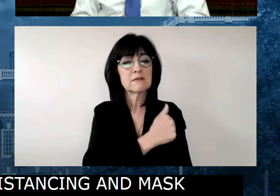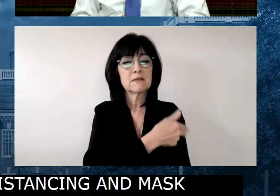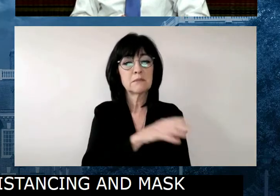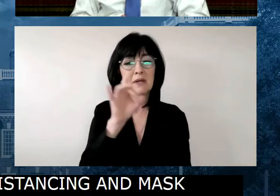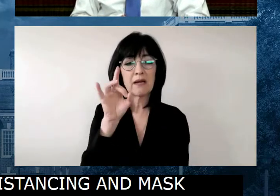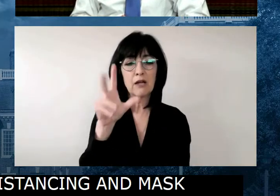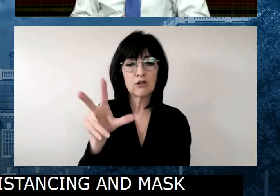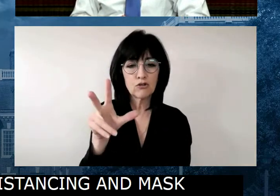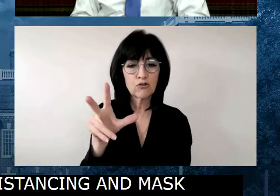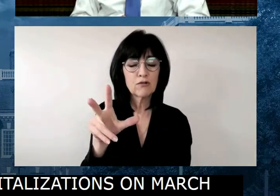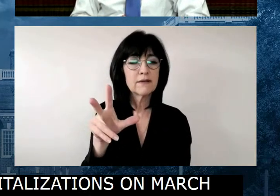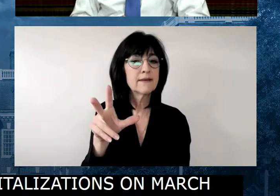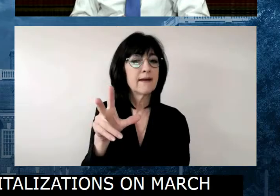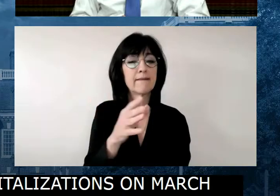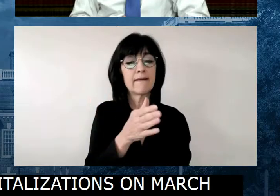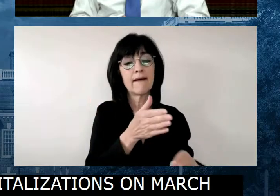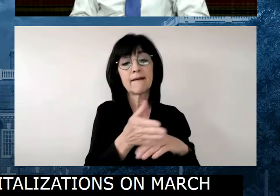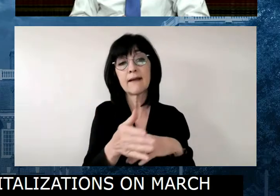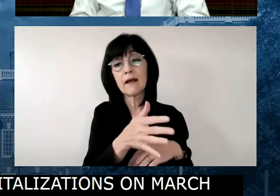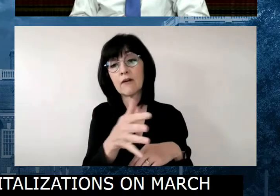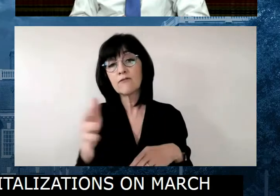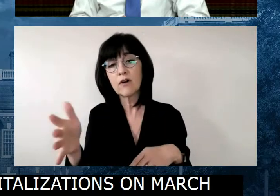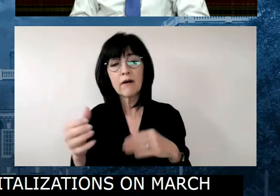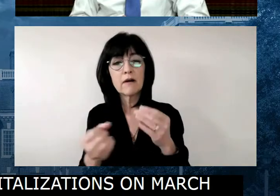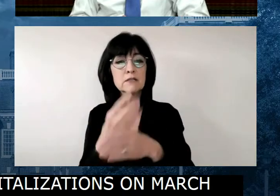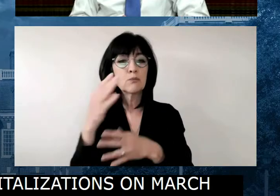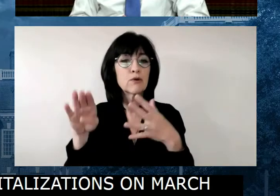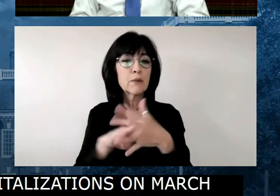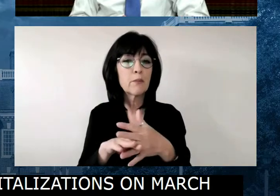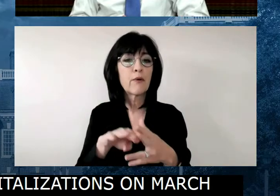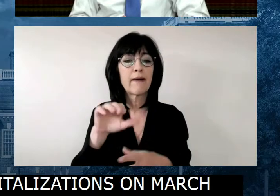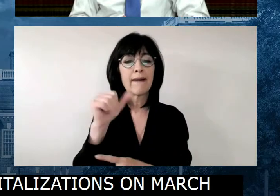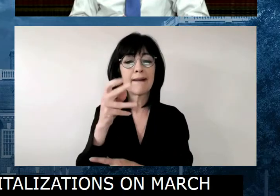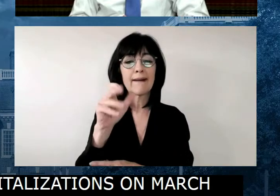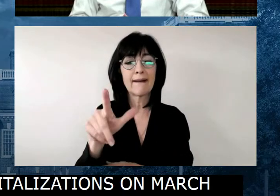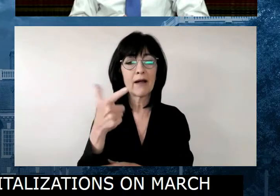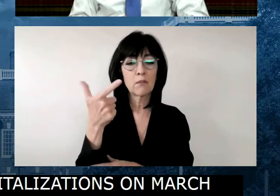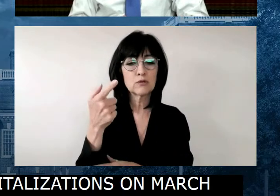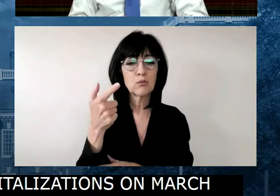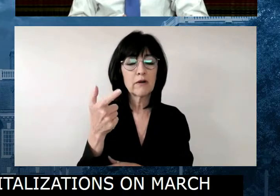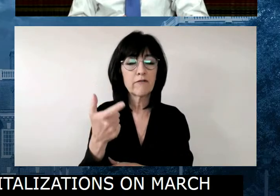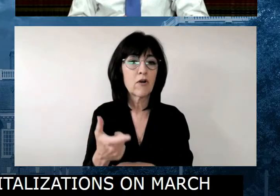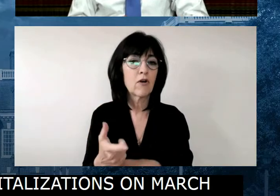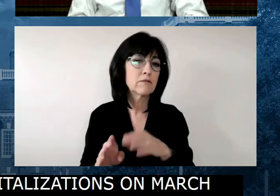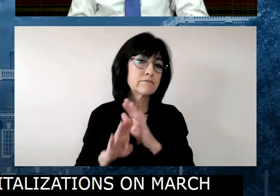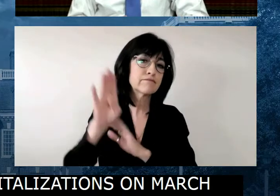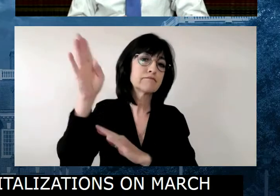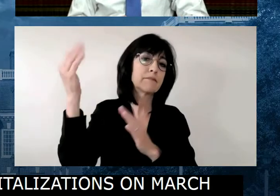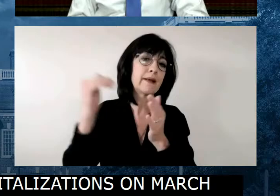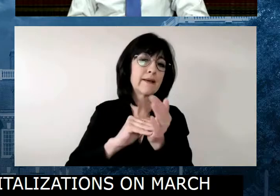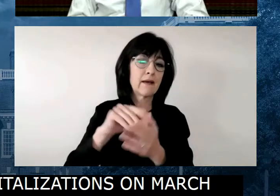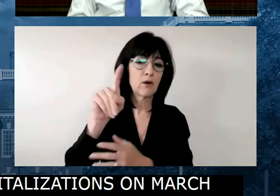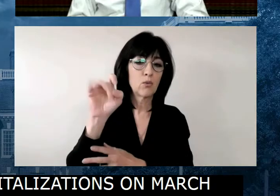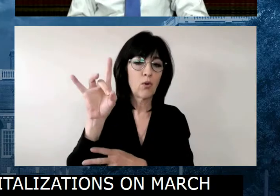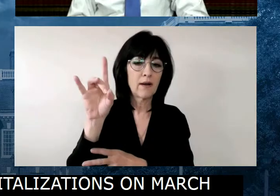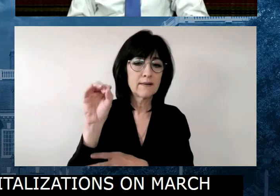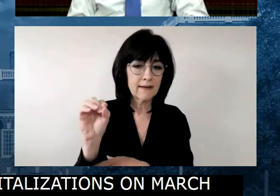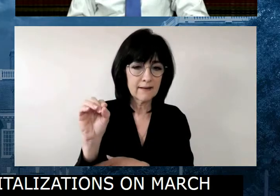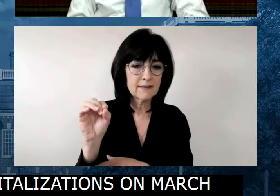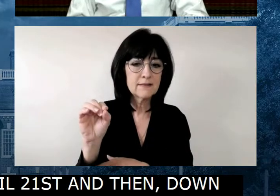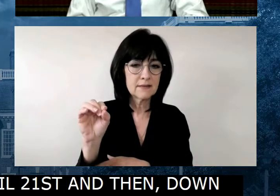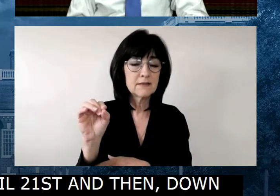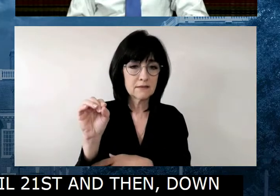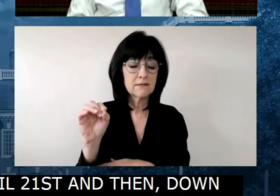180 on April the 21st, and then down the other side again. So a little bit of a roller coaster ride with